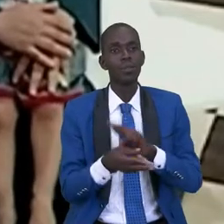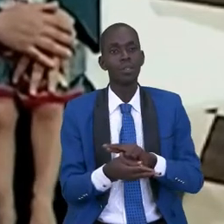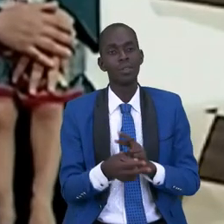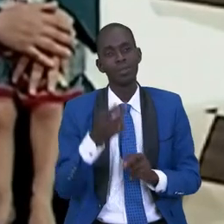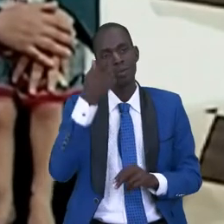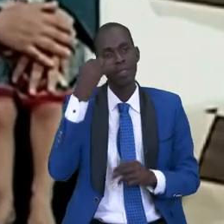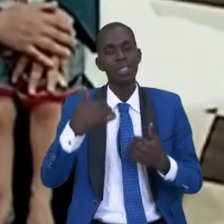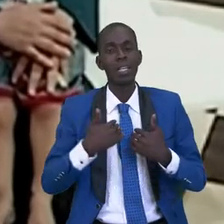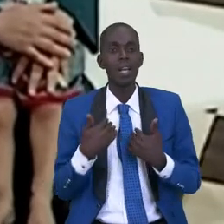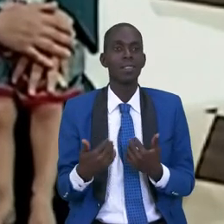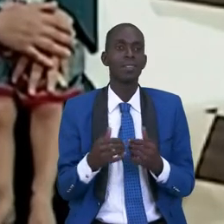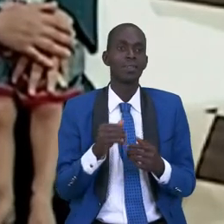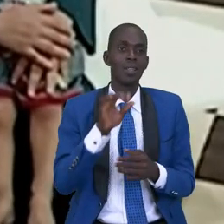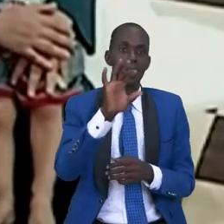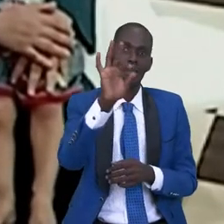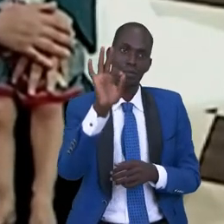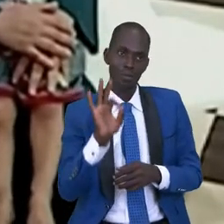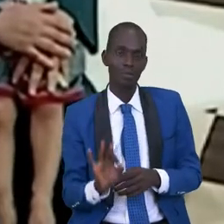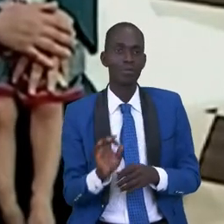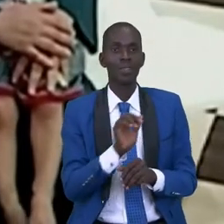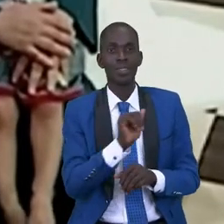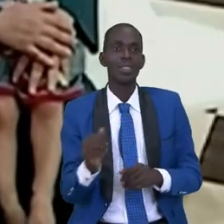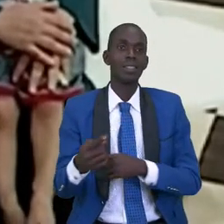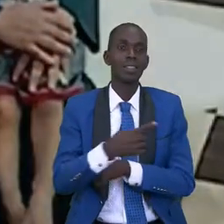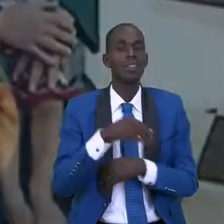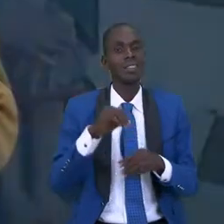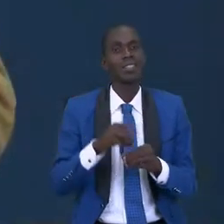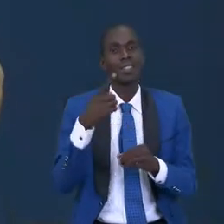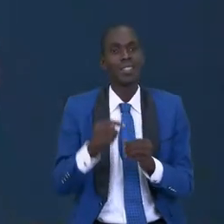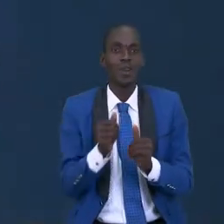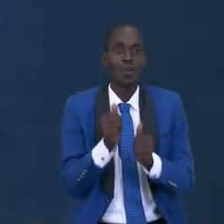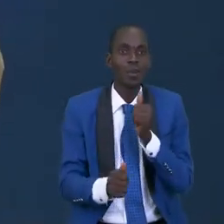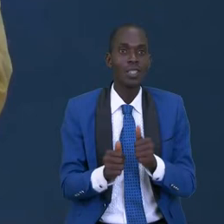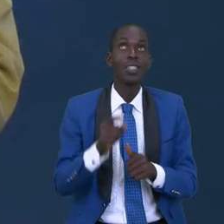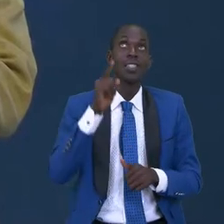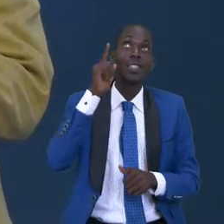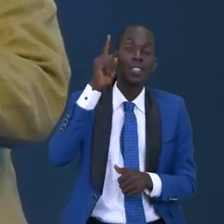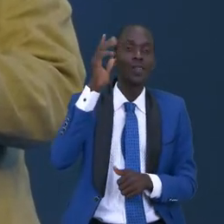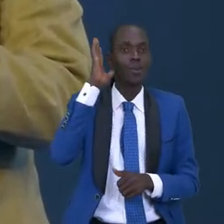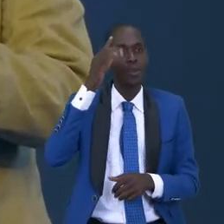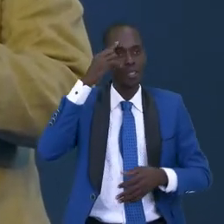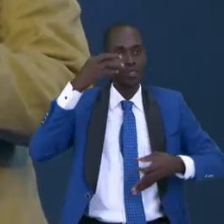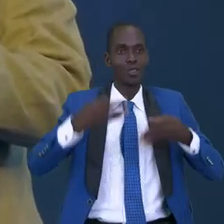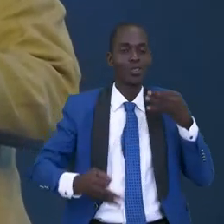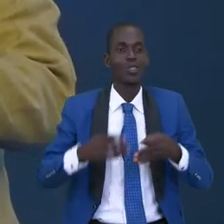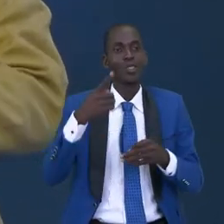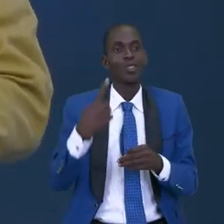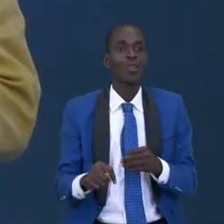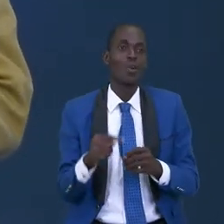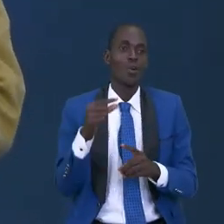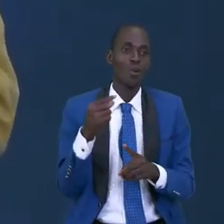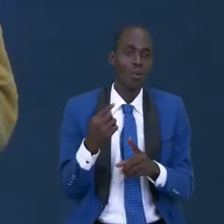has appointed a day in the which it will judge the world